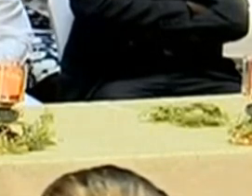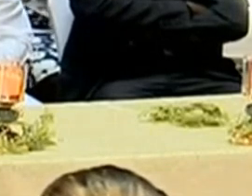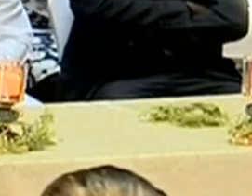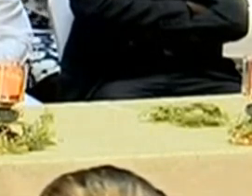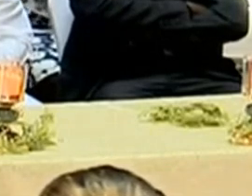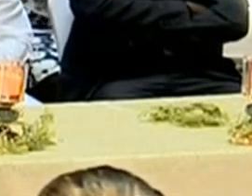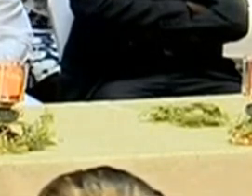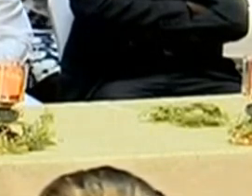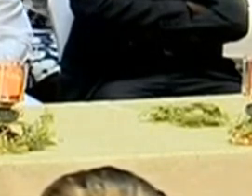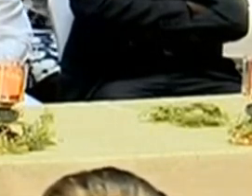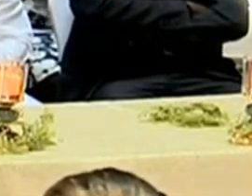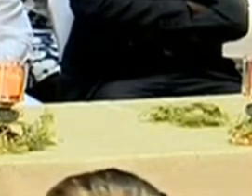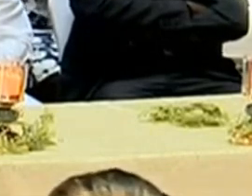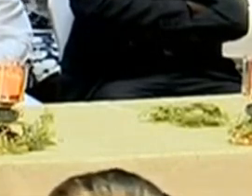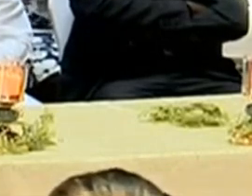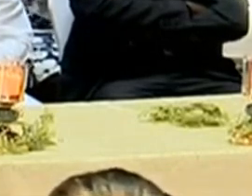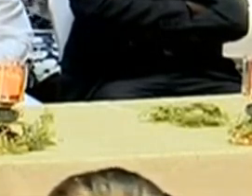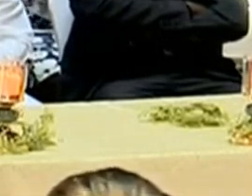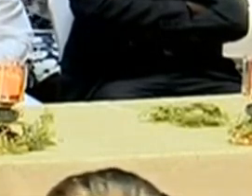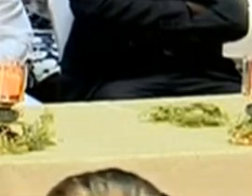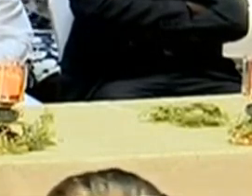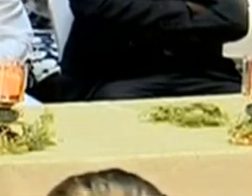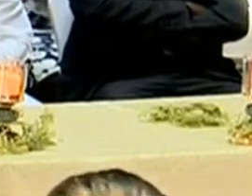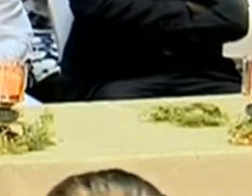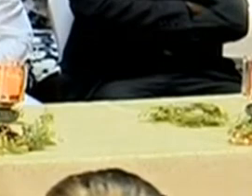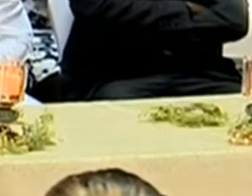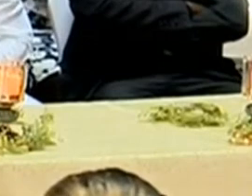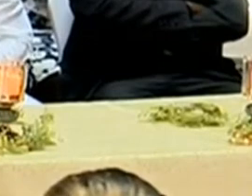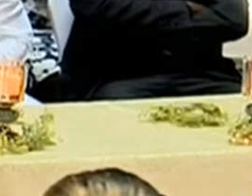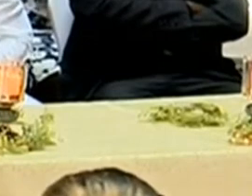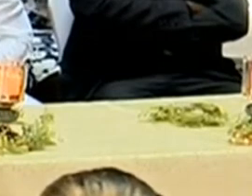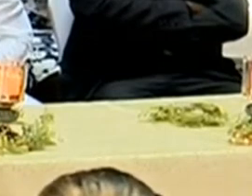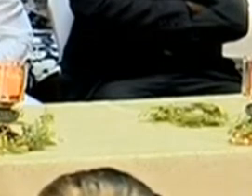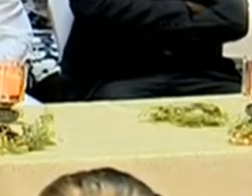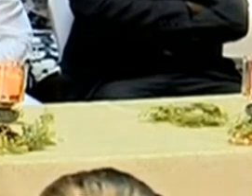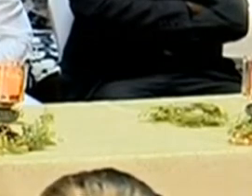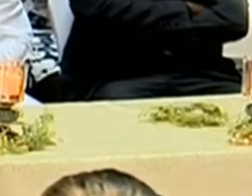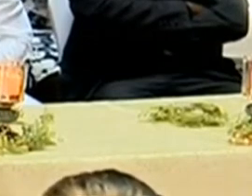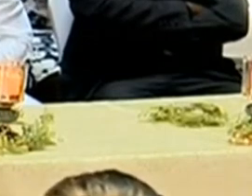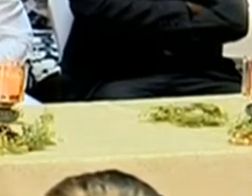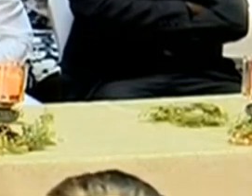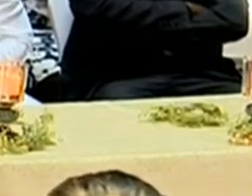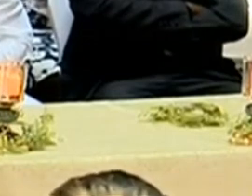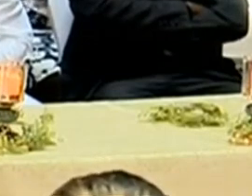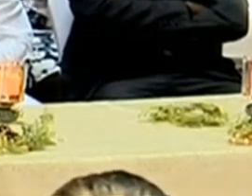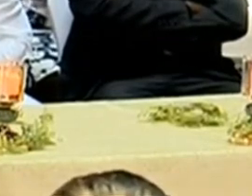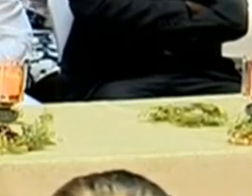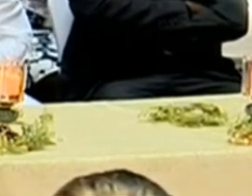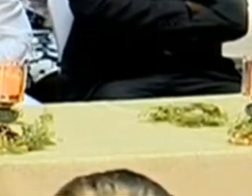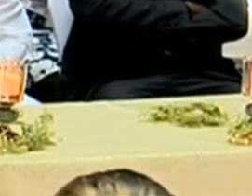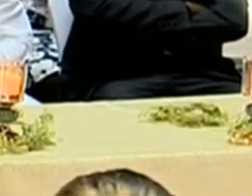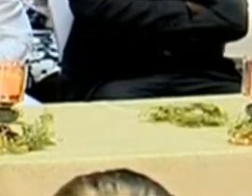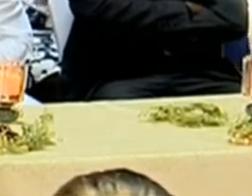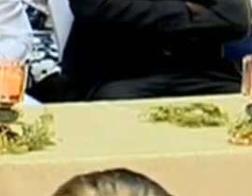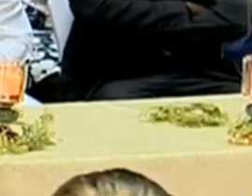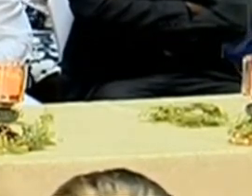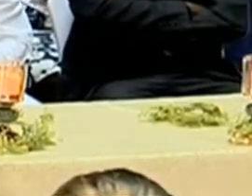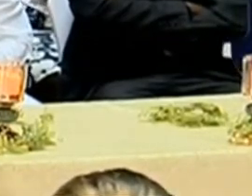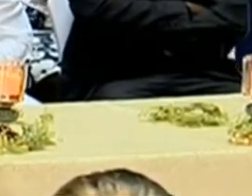Kenya, give you thanks for the great things that you have done for us. You gave us independence